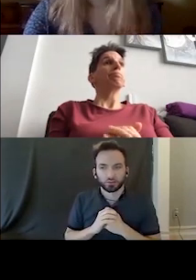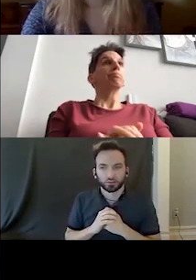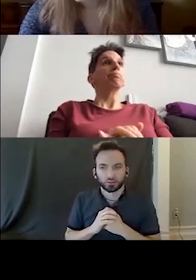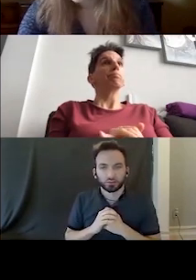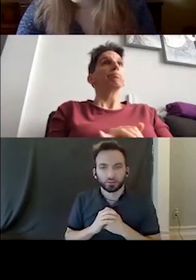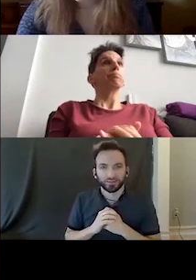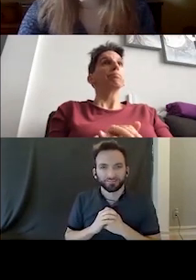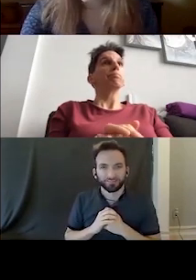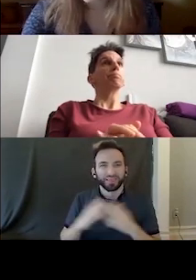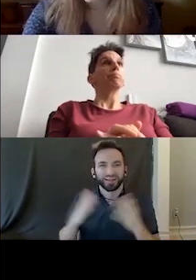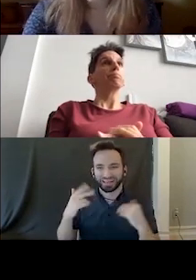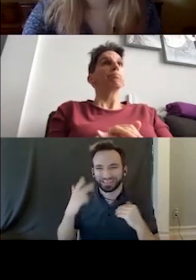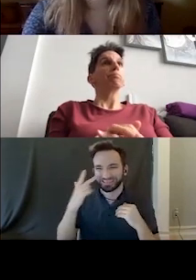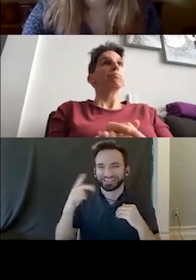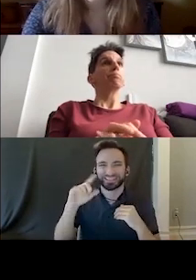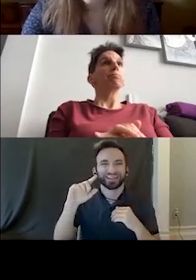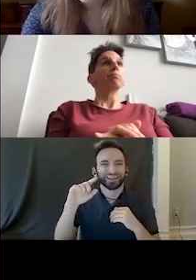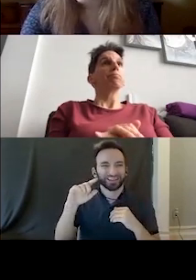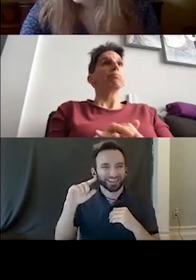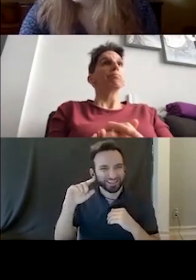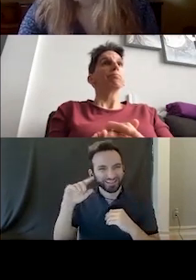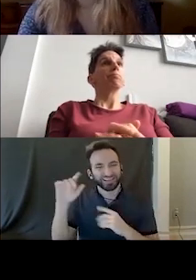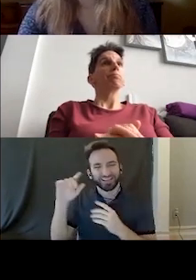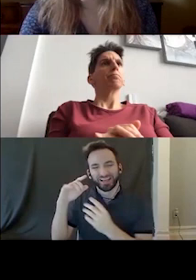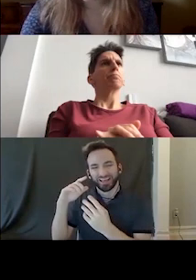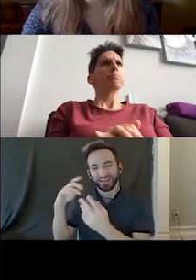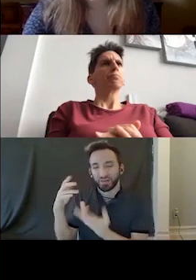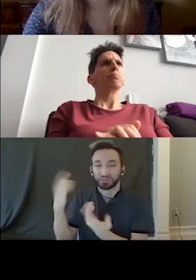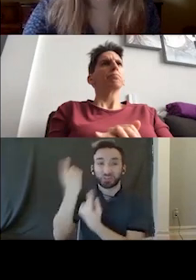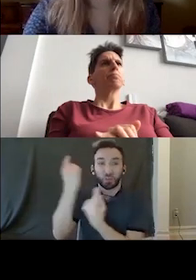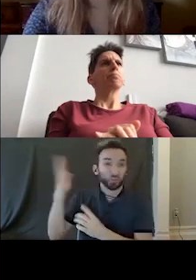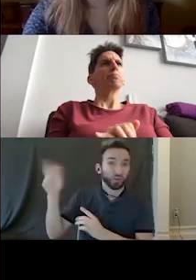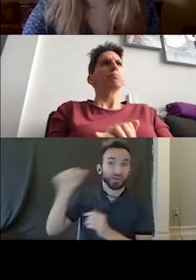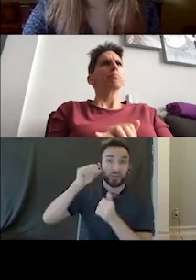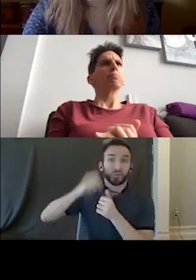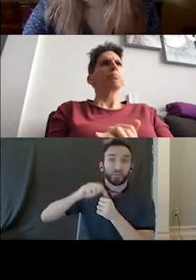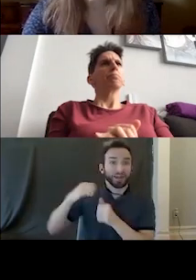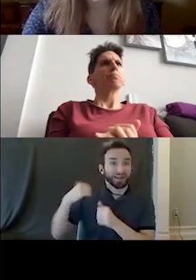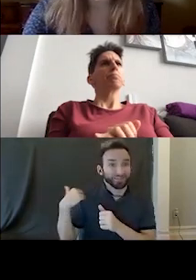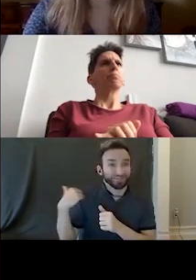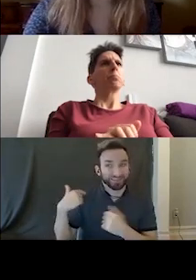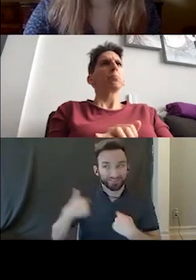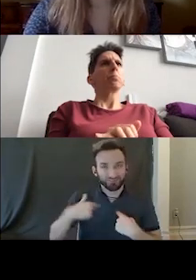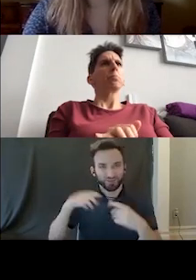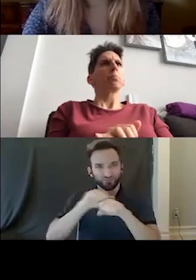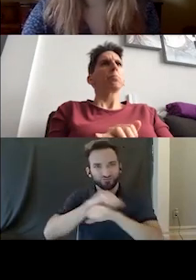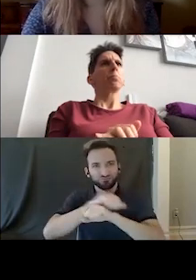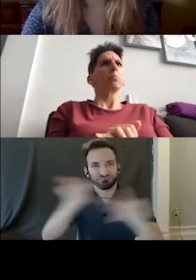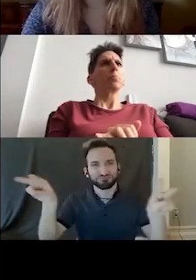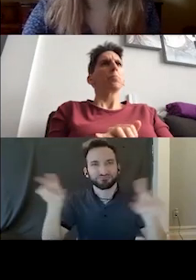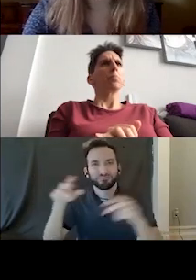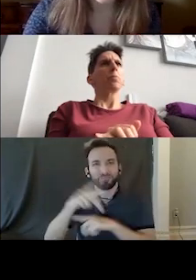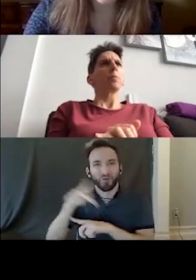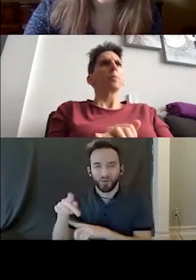Yeah, somebody's saying I'm gonna be reminded to send the PowerPoint, so that's not a problem.